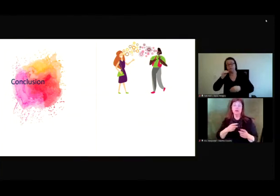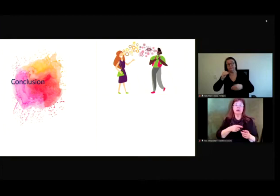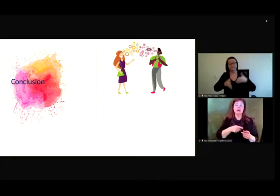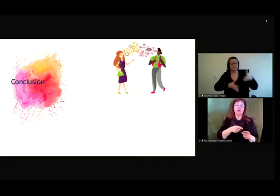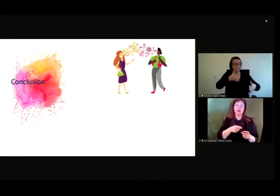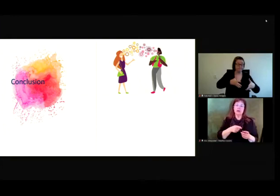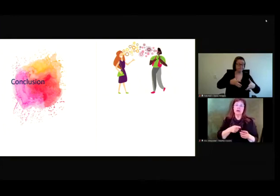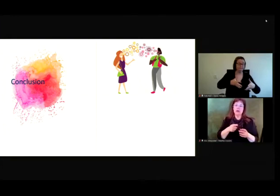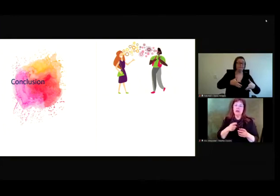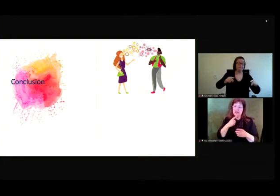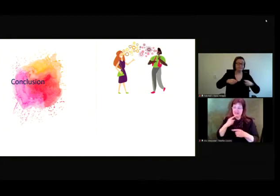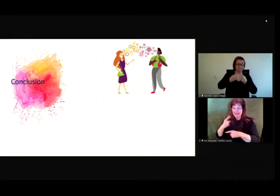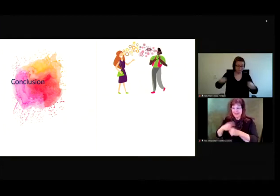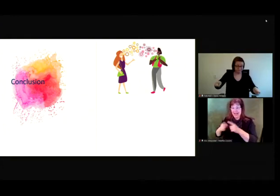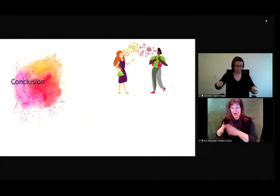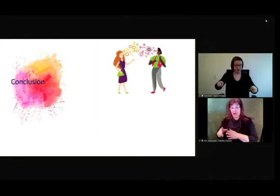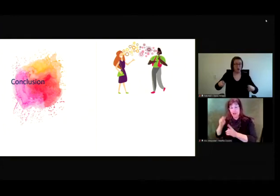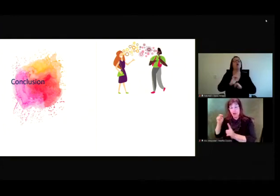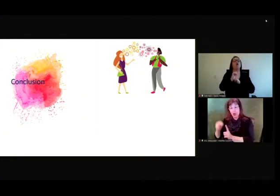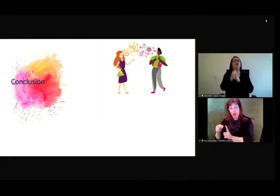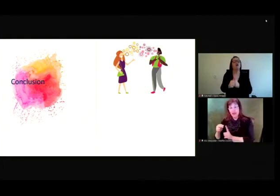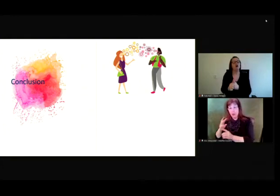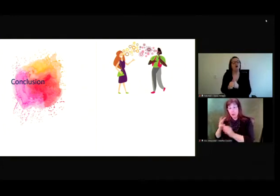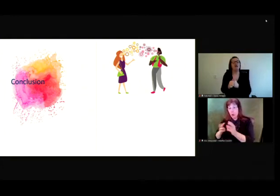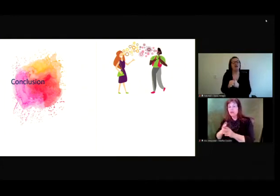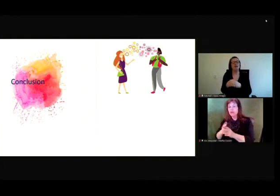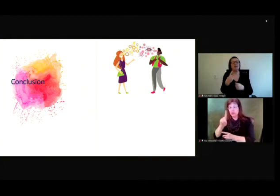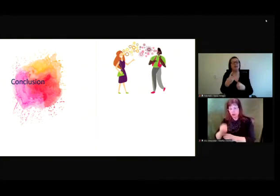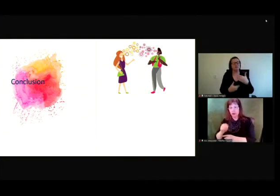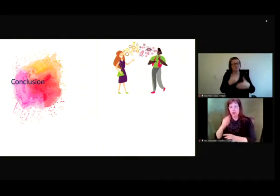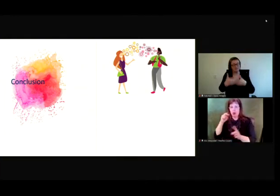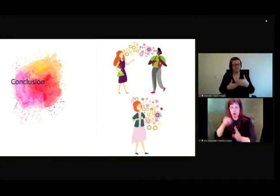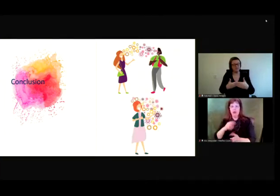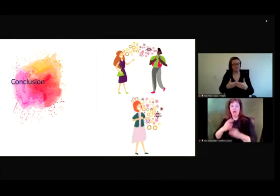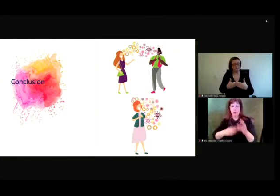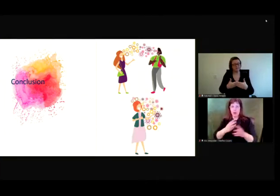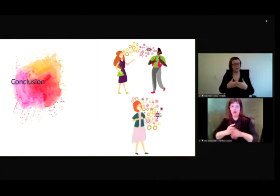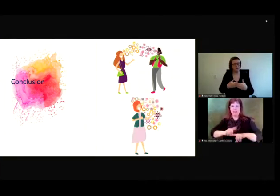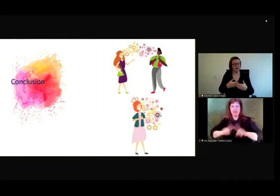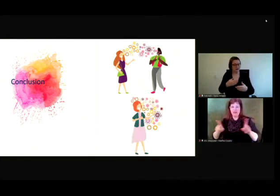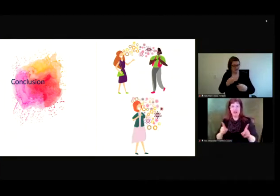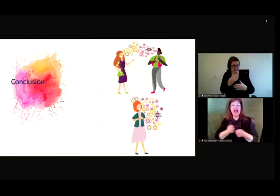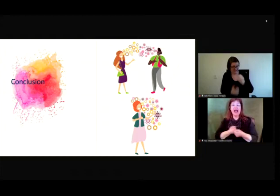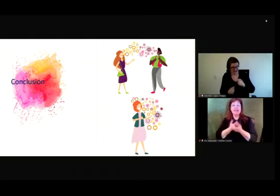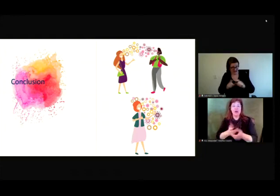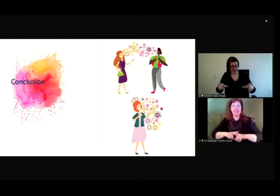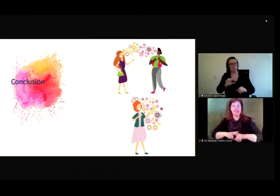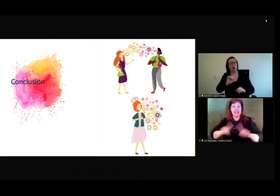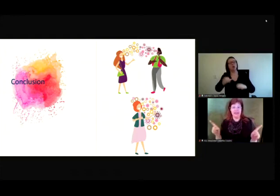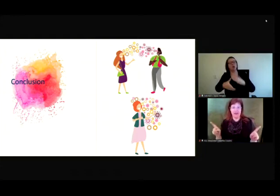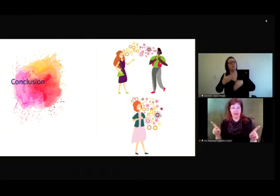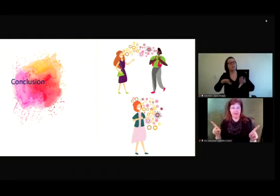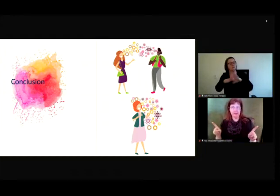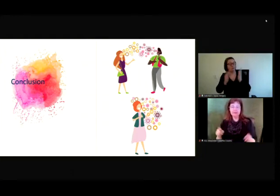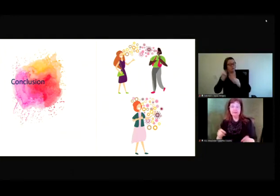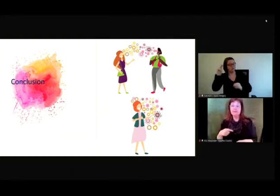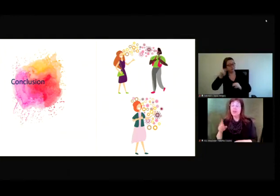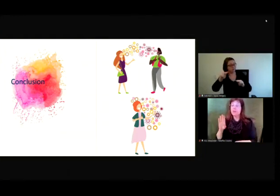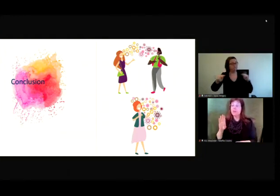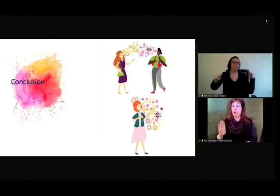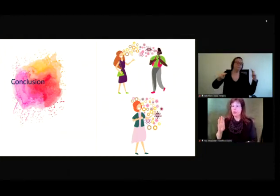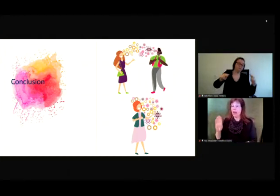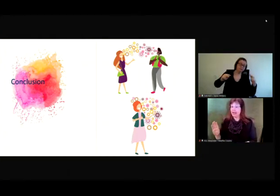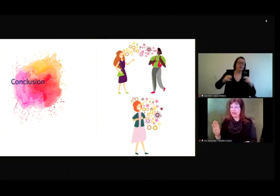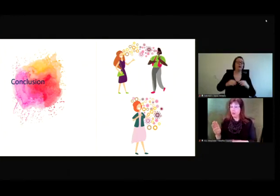deaf signers to look at the world differently in order to talk about it. I've also shown that hearing bimodal bilinguals use